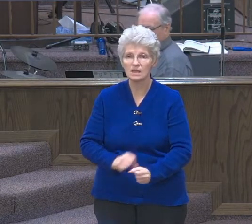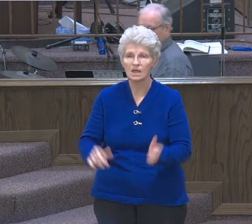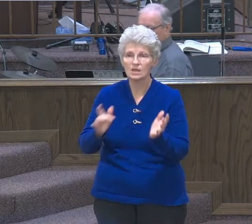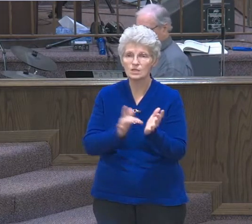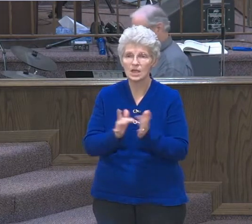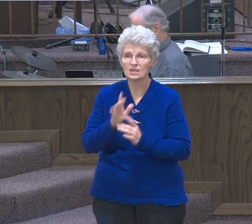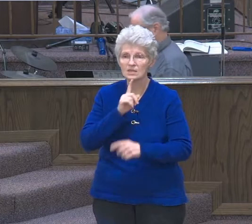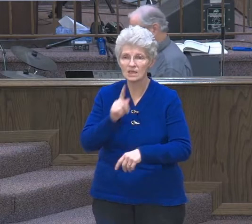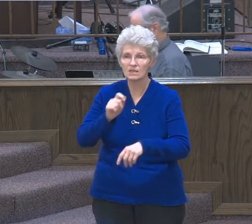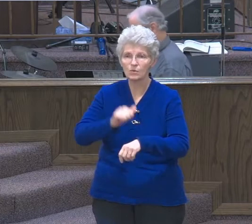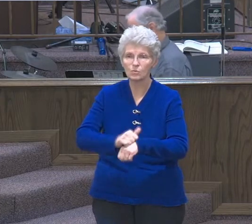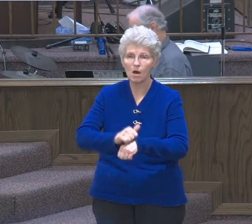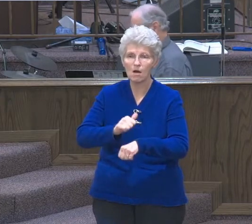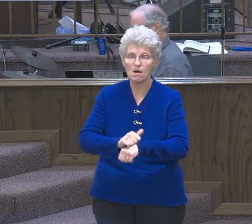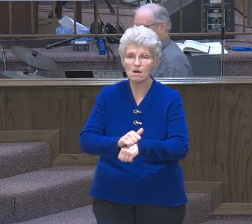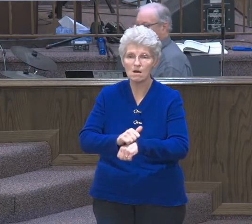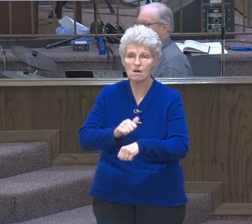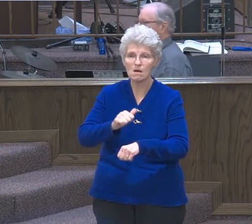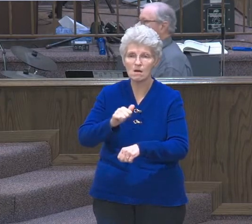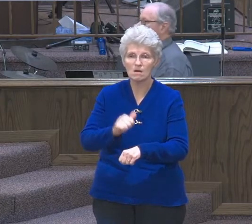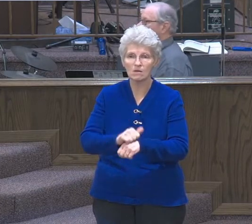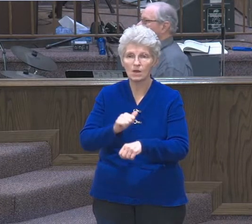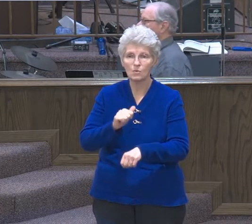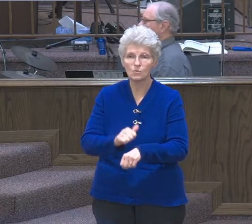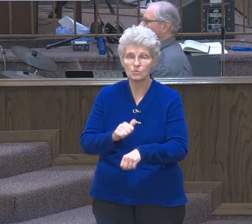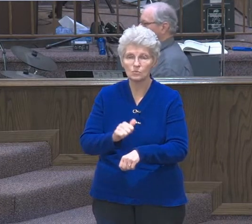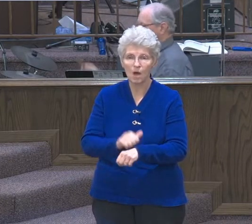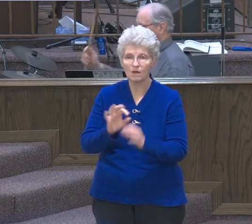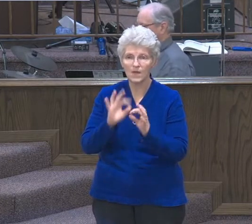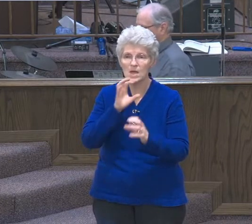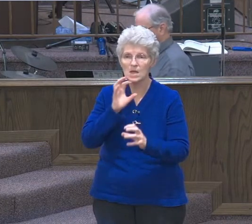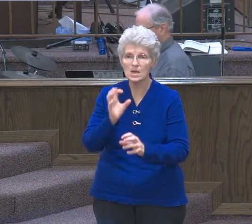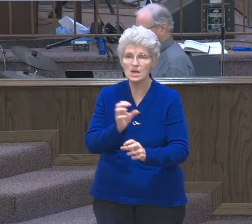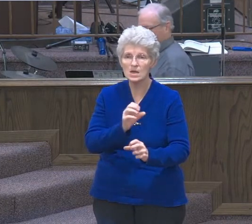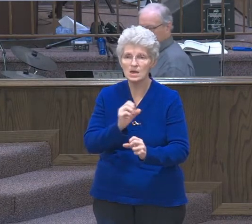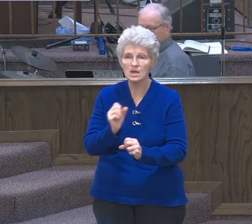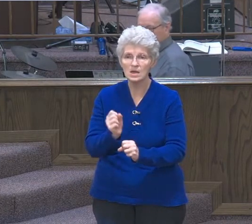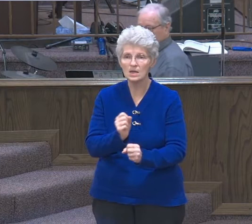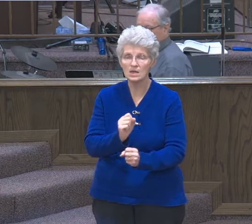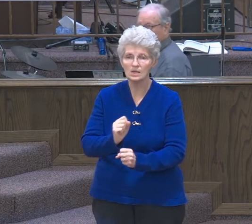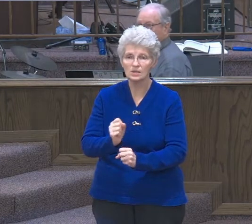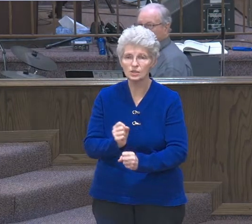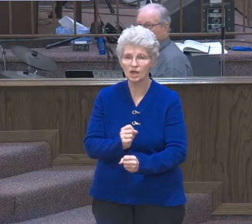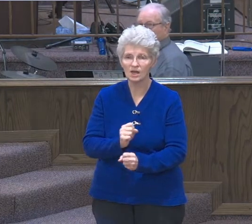ages, Jesus is the rock. Rock of ages.